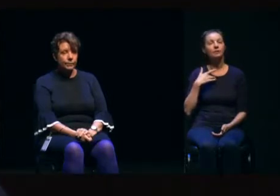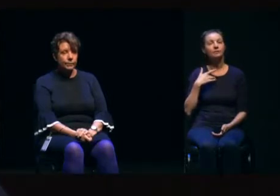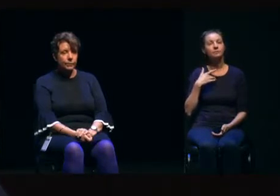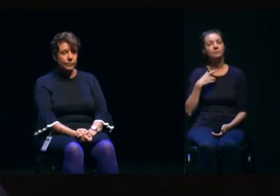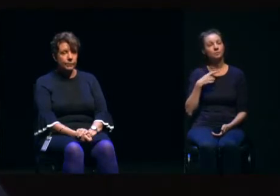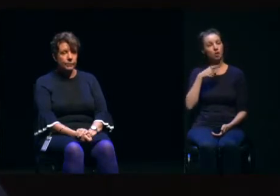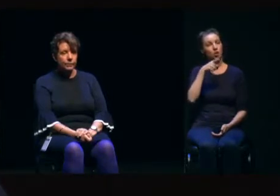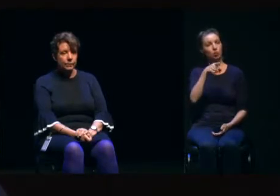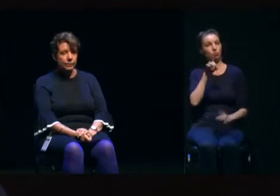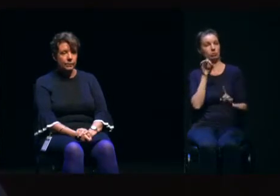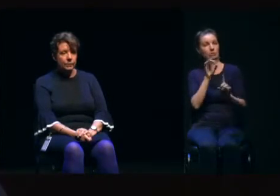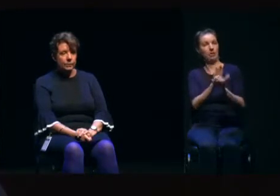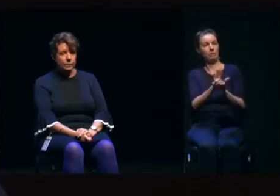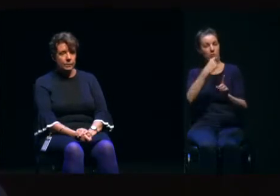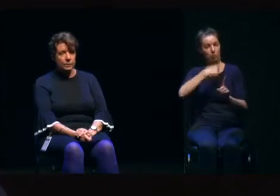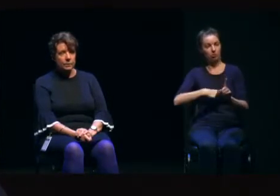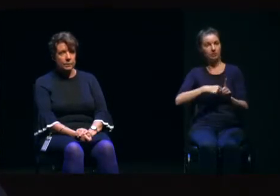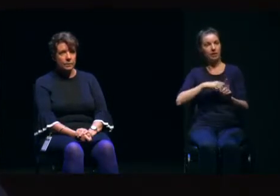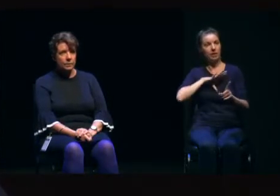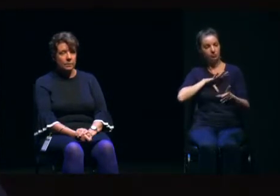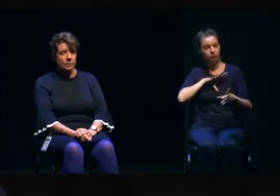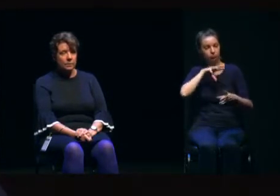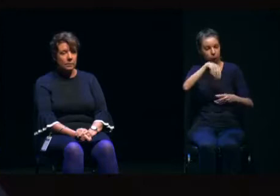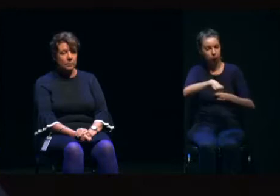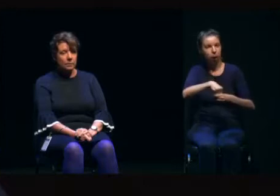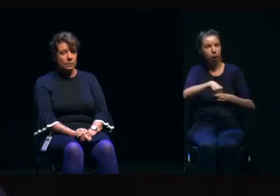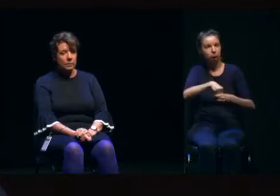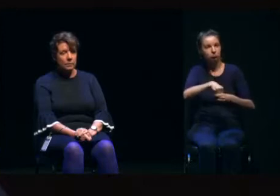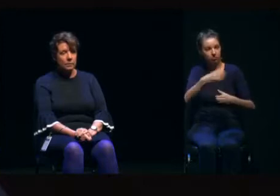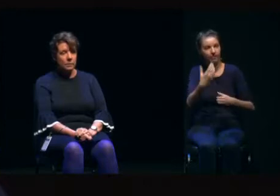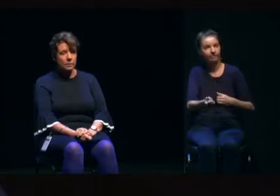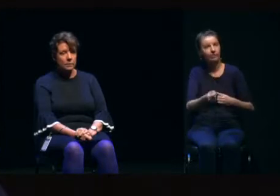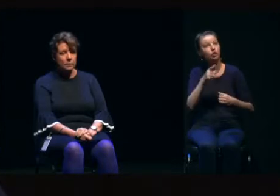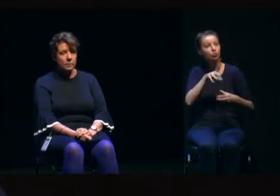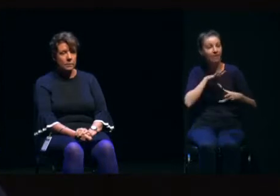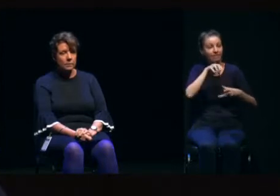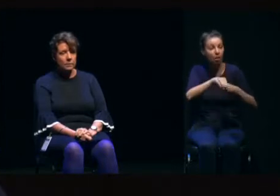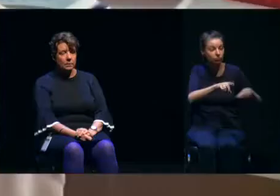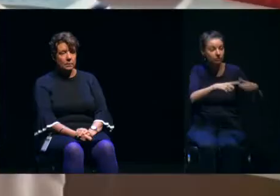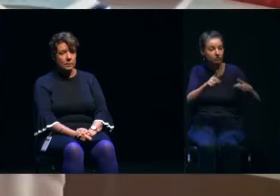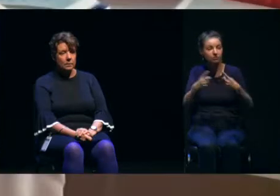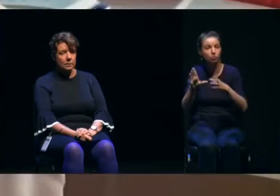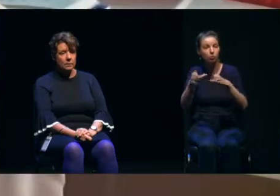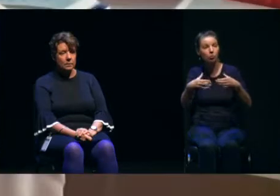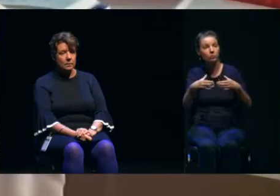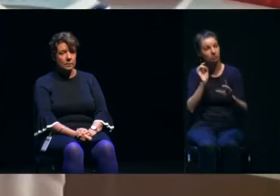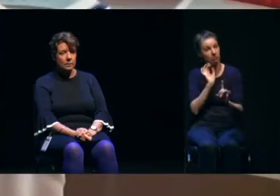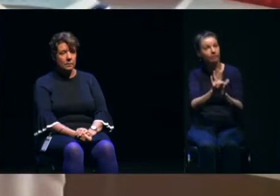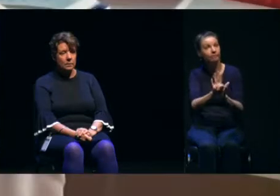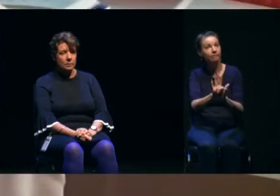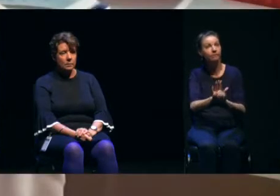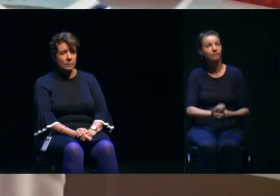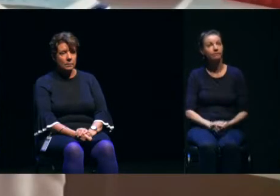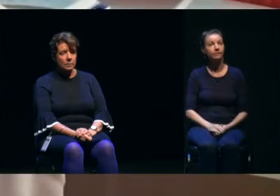you have a personal contribution to make? Do you get involved in a number of groups yourself? I